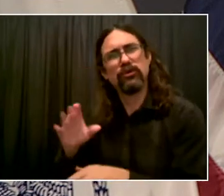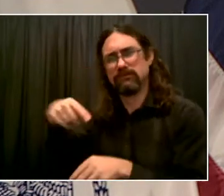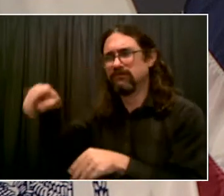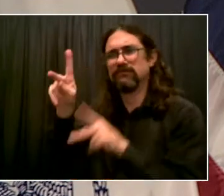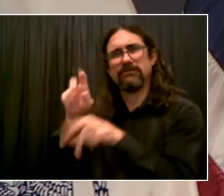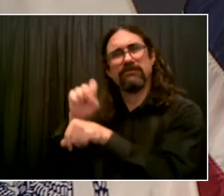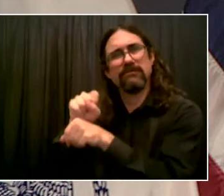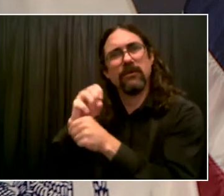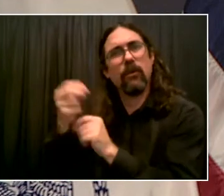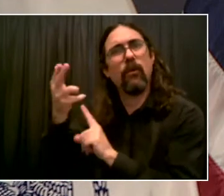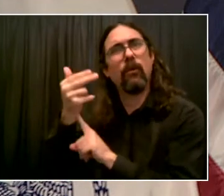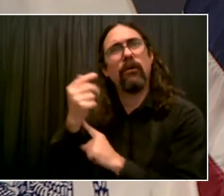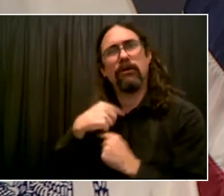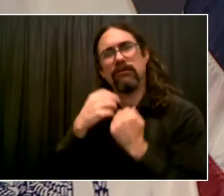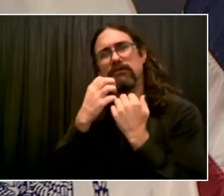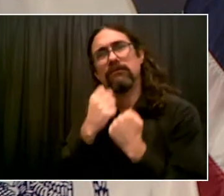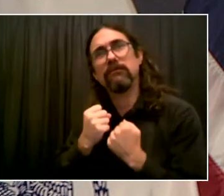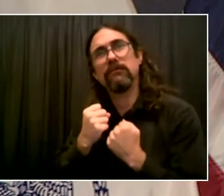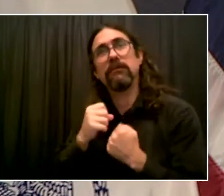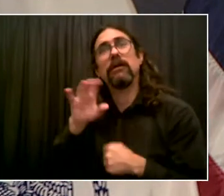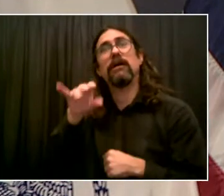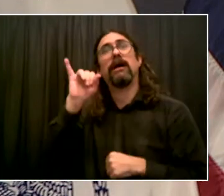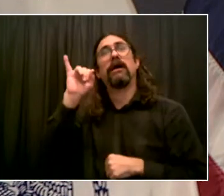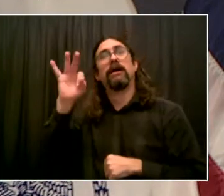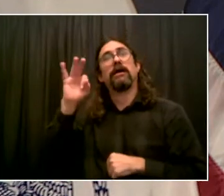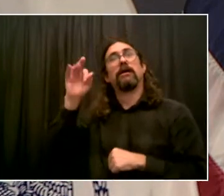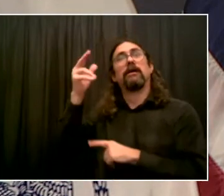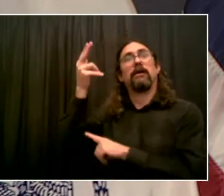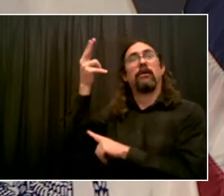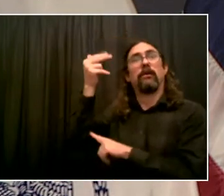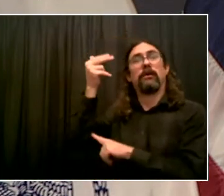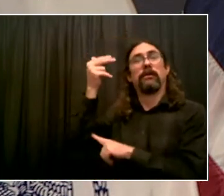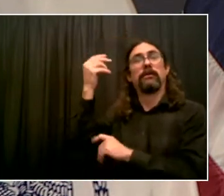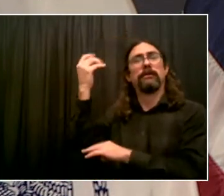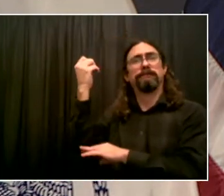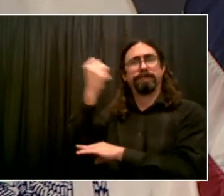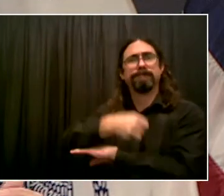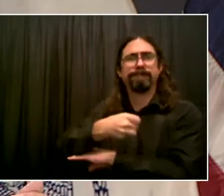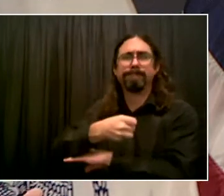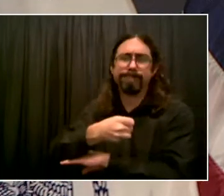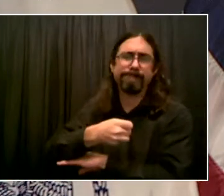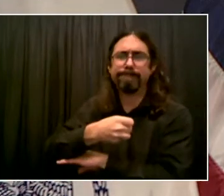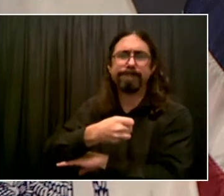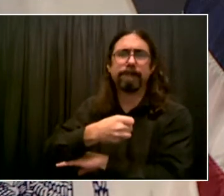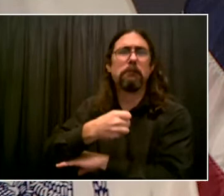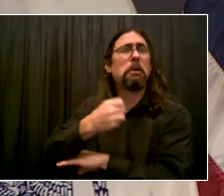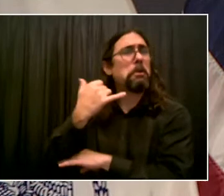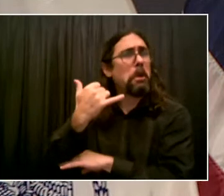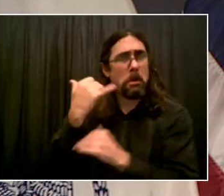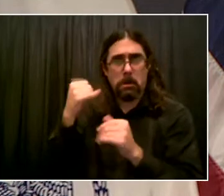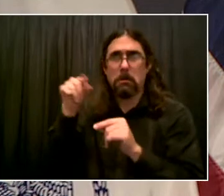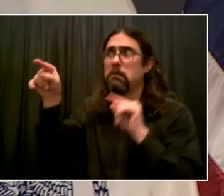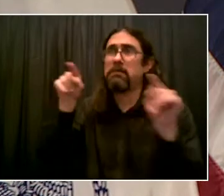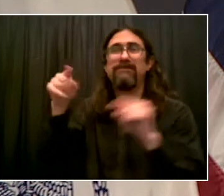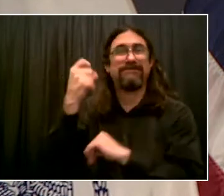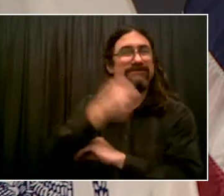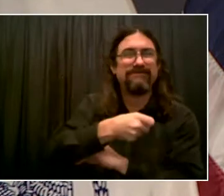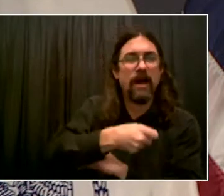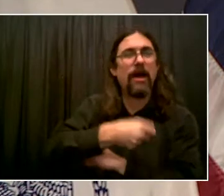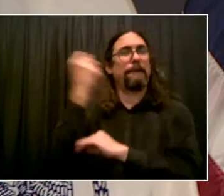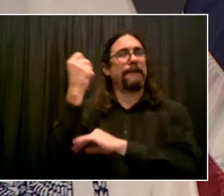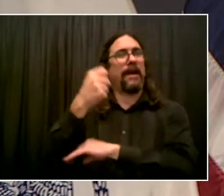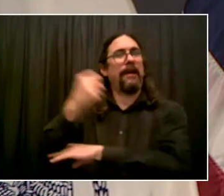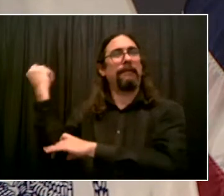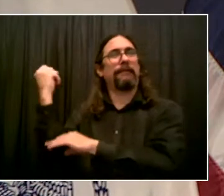coming back. But we got to make sure that working people get their share as well. Our last question for today goes